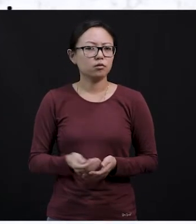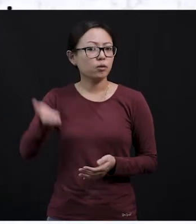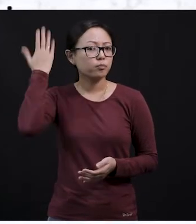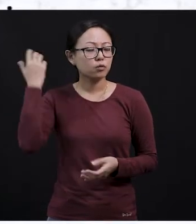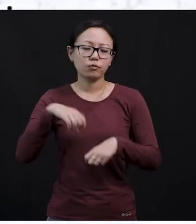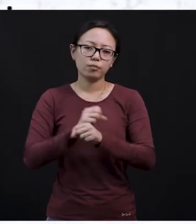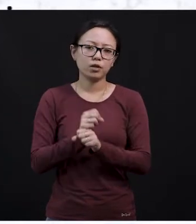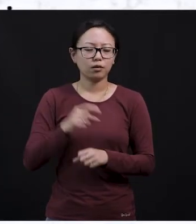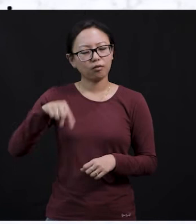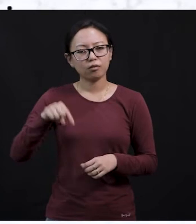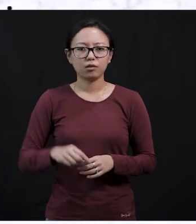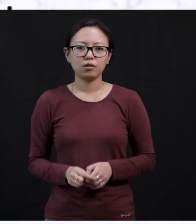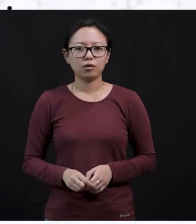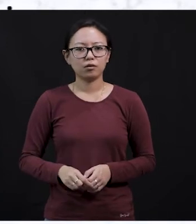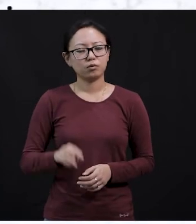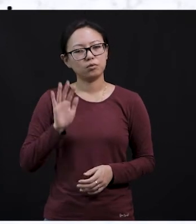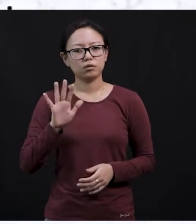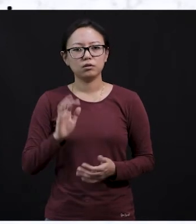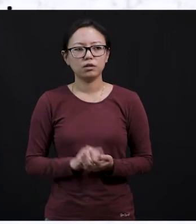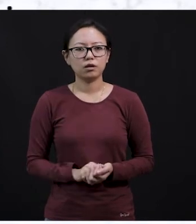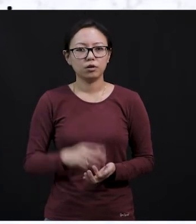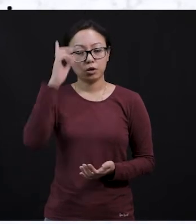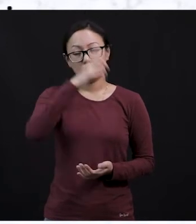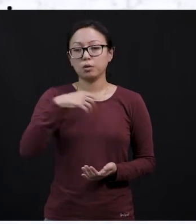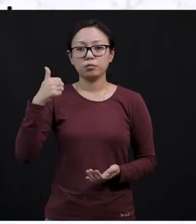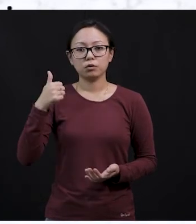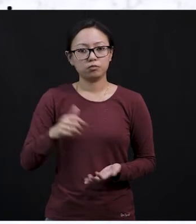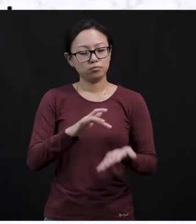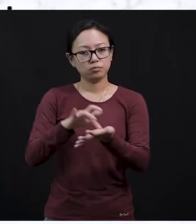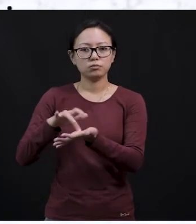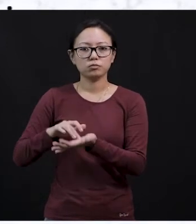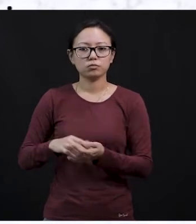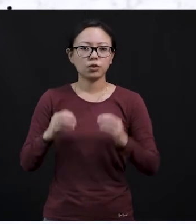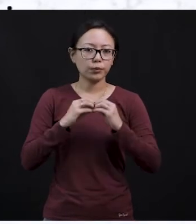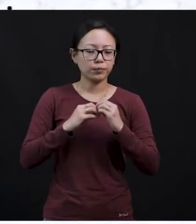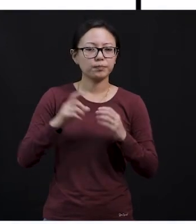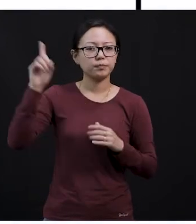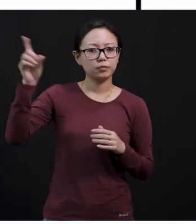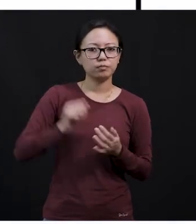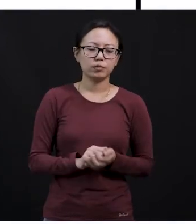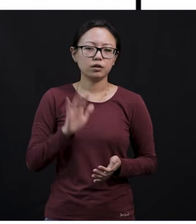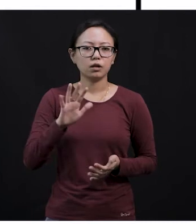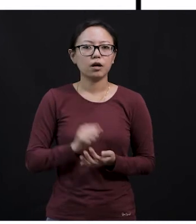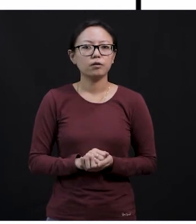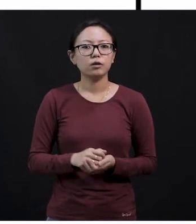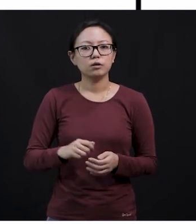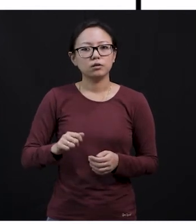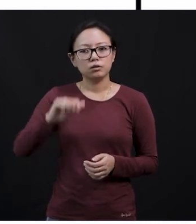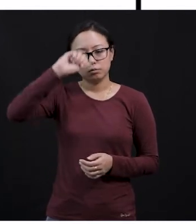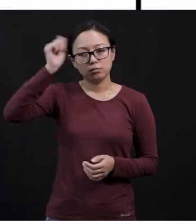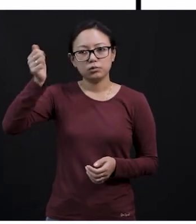you will still enjoy to watch it and be happy about whatever the Britishers have left us.